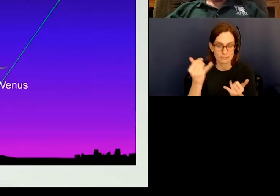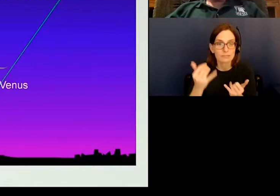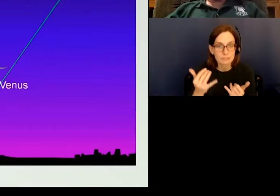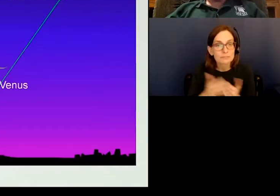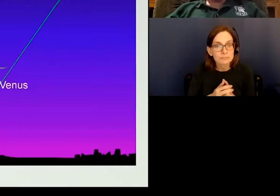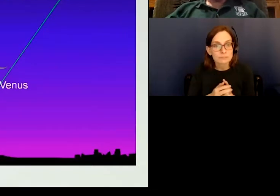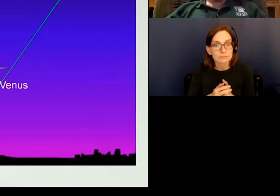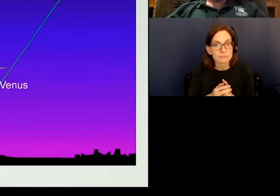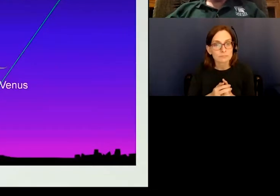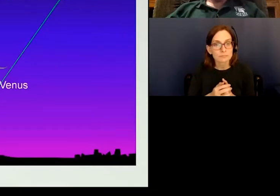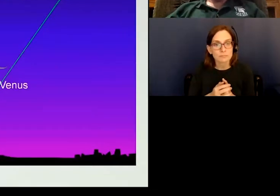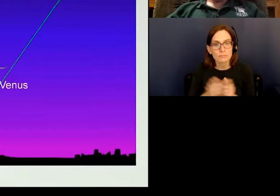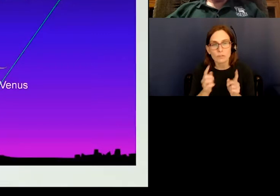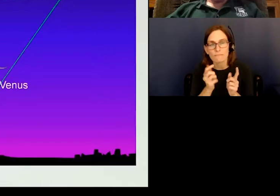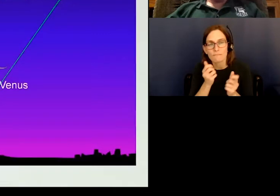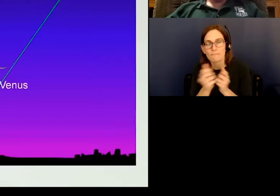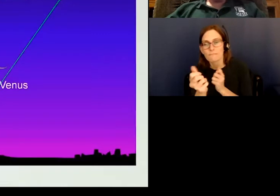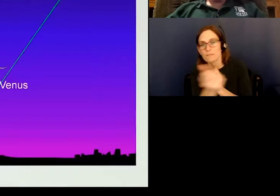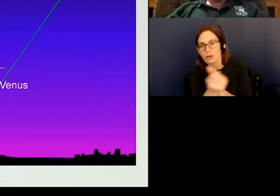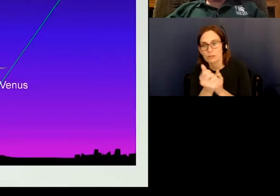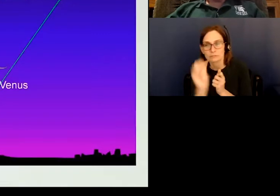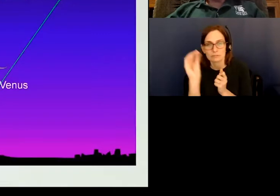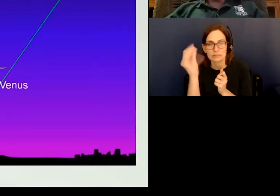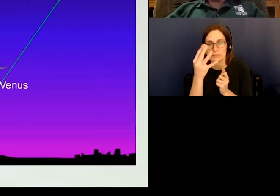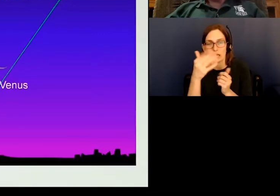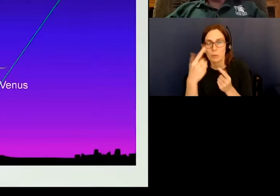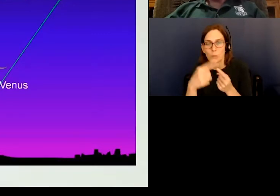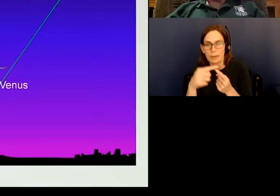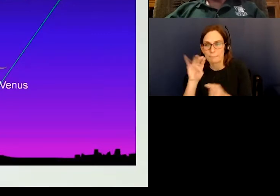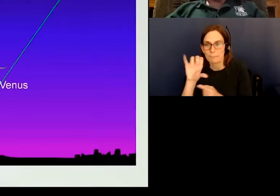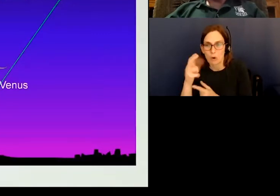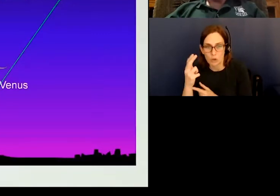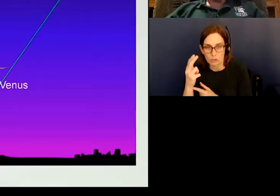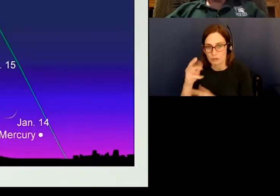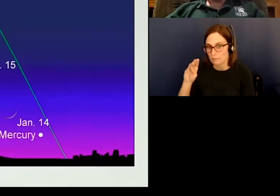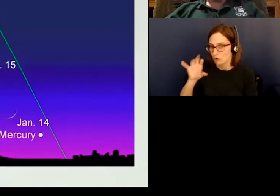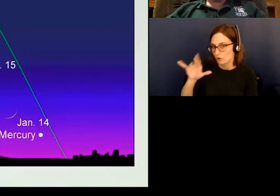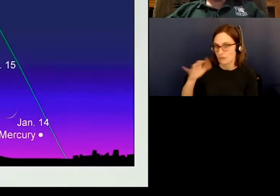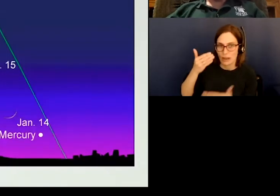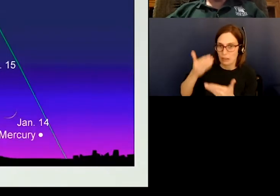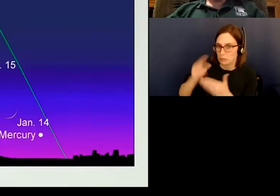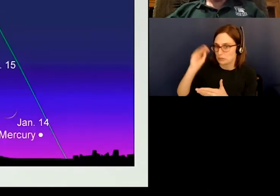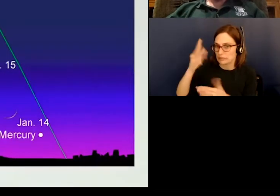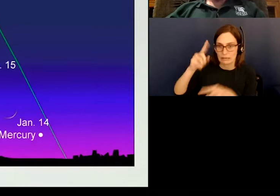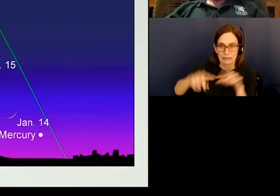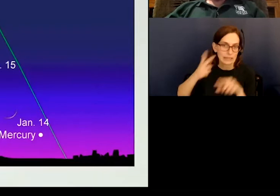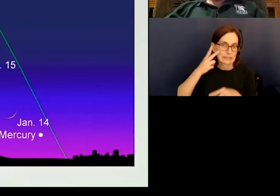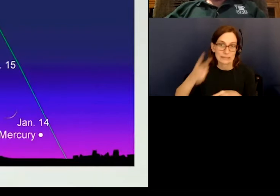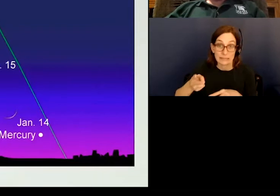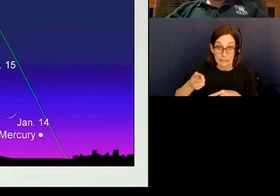And it's approaching the far side of the sun next March. Mercury is too close to the sun to see, but when will we see